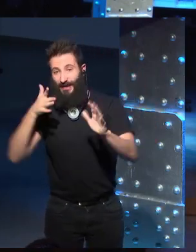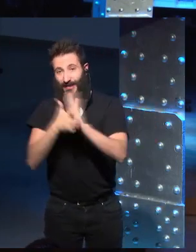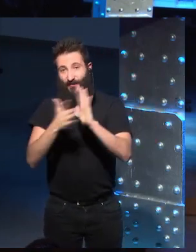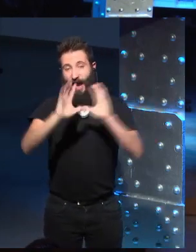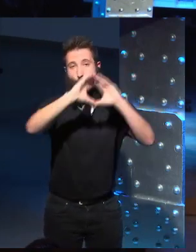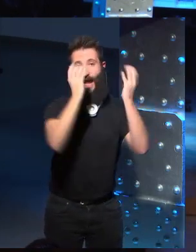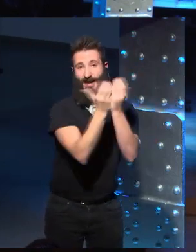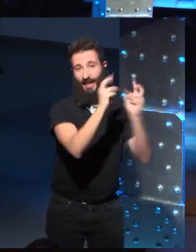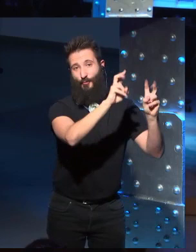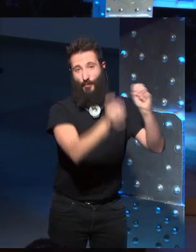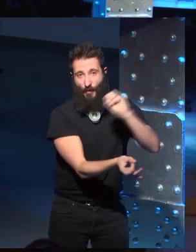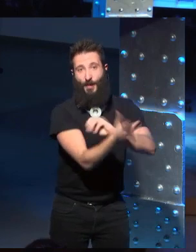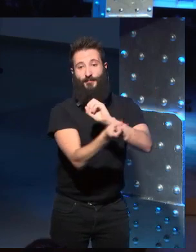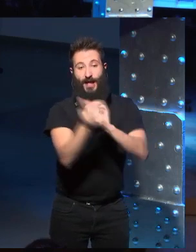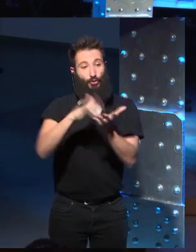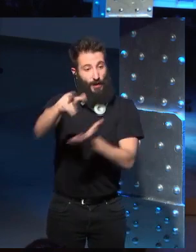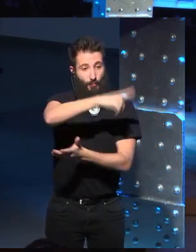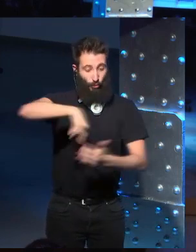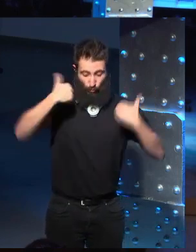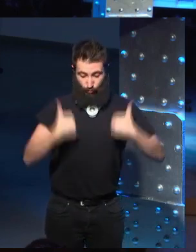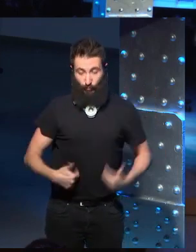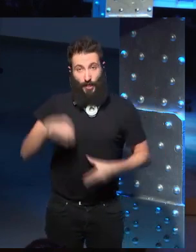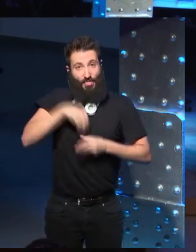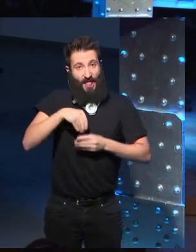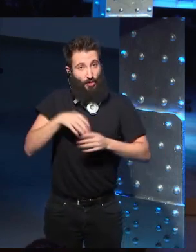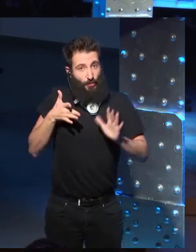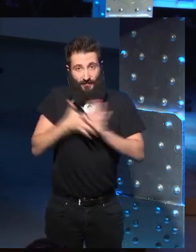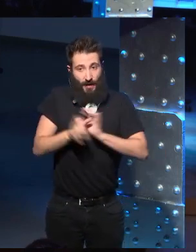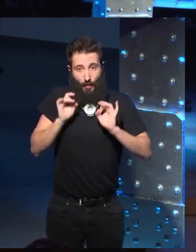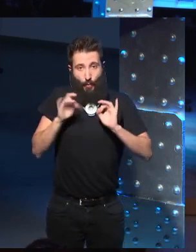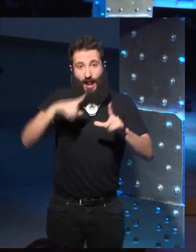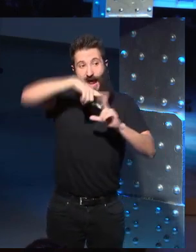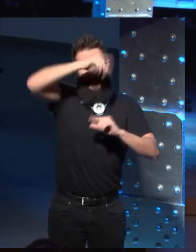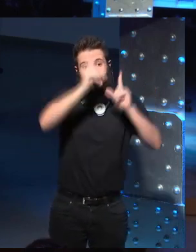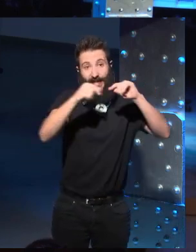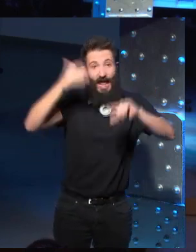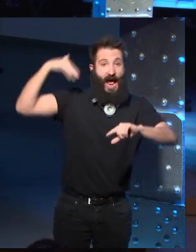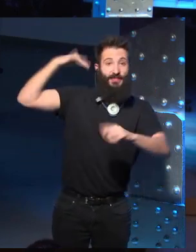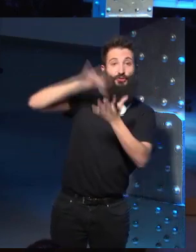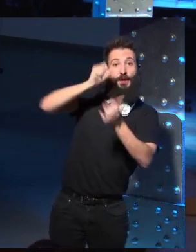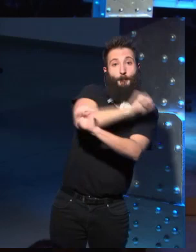your body right now was created in a star that exploded a long time ago.